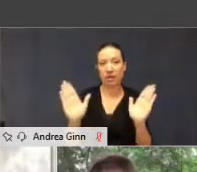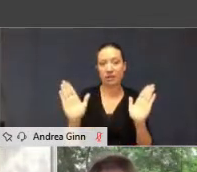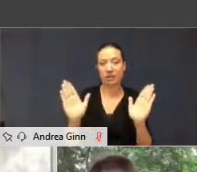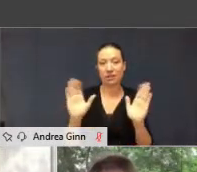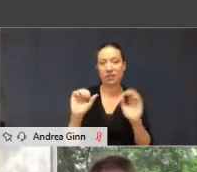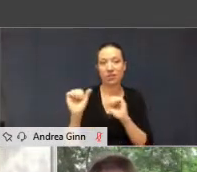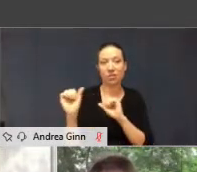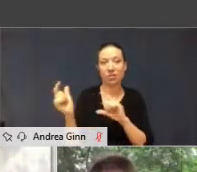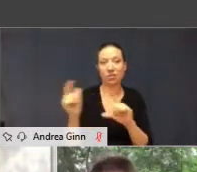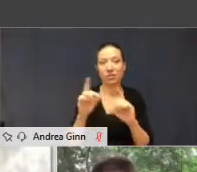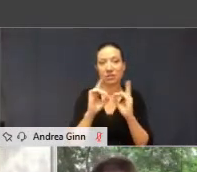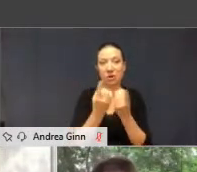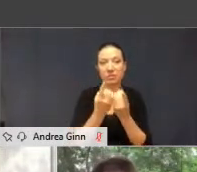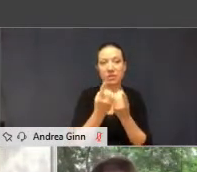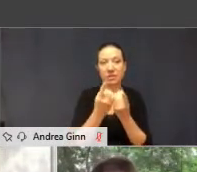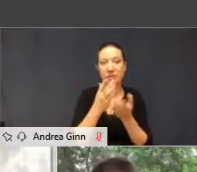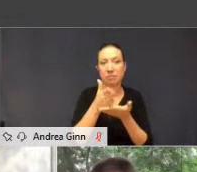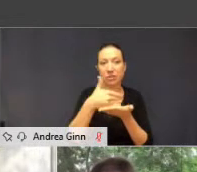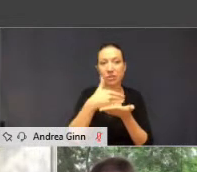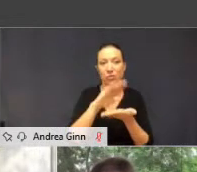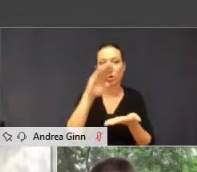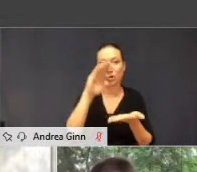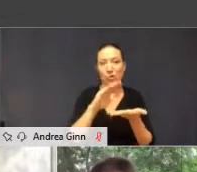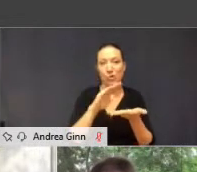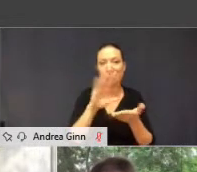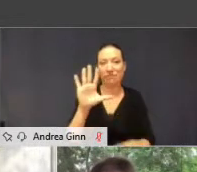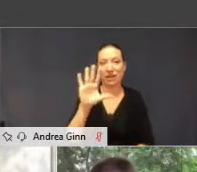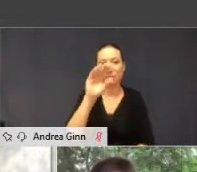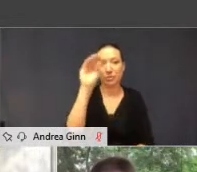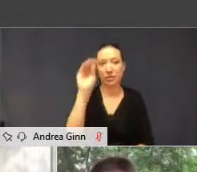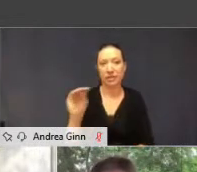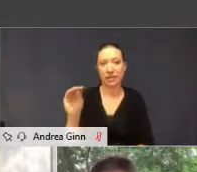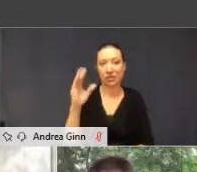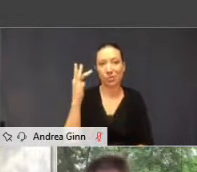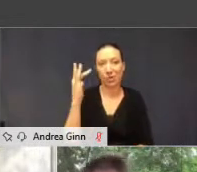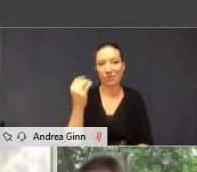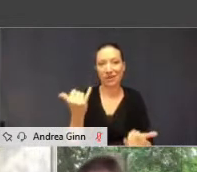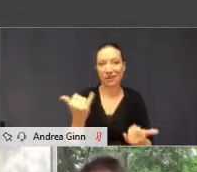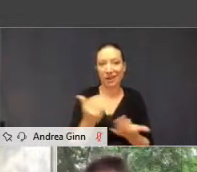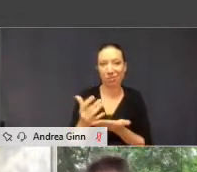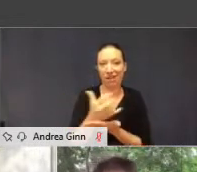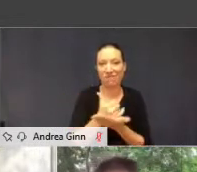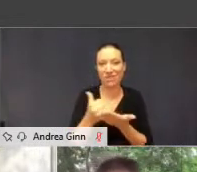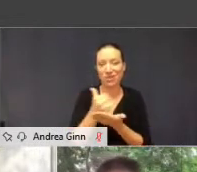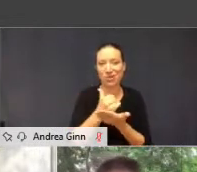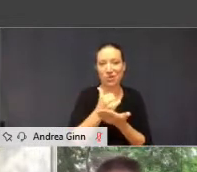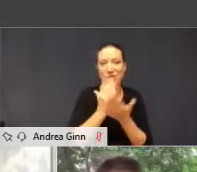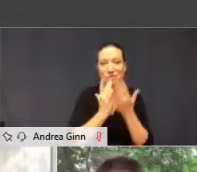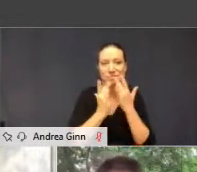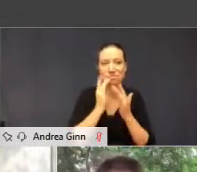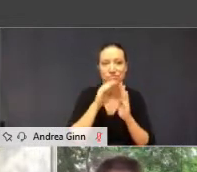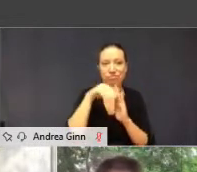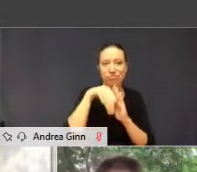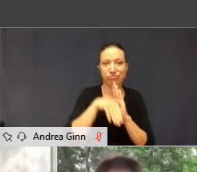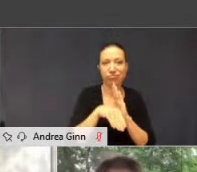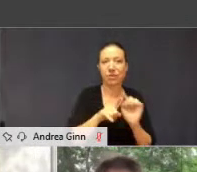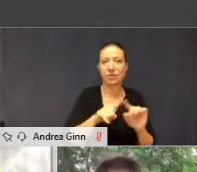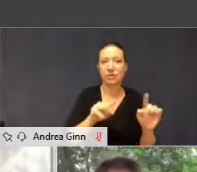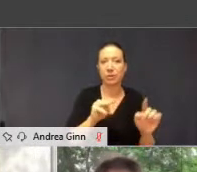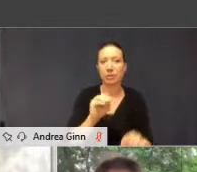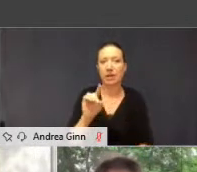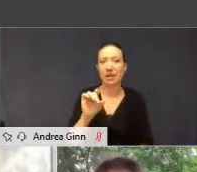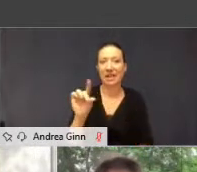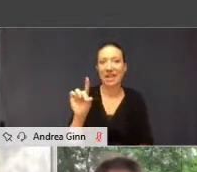reduce their budget by 5% because of the significant revenue shortfall. Medicaid